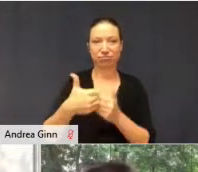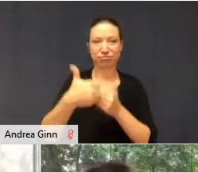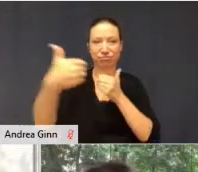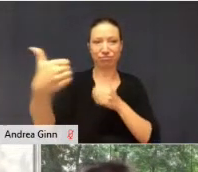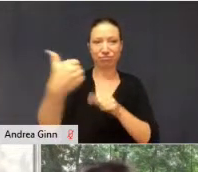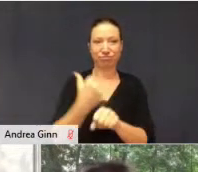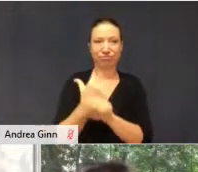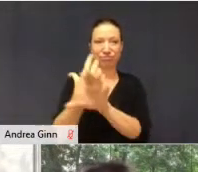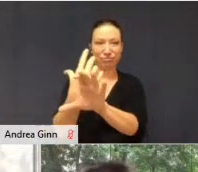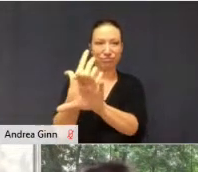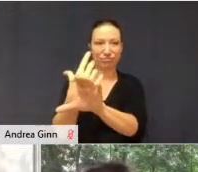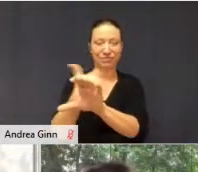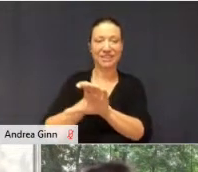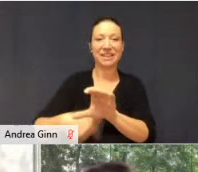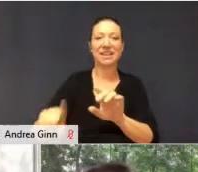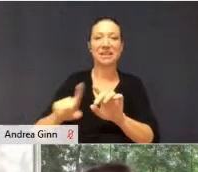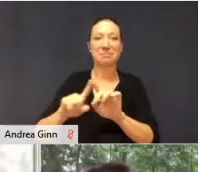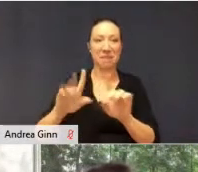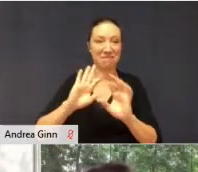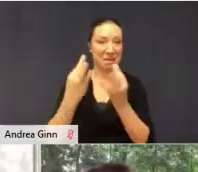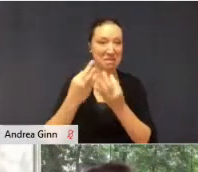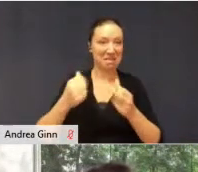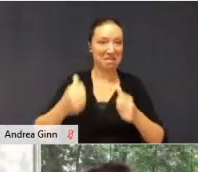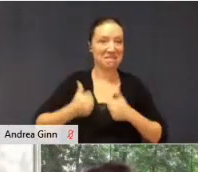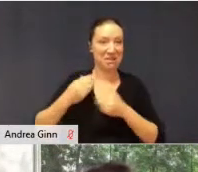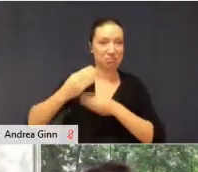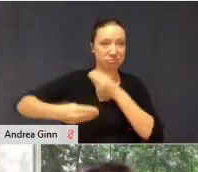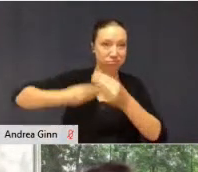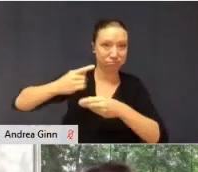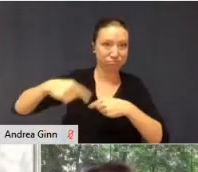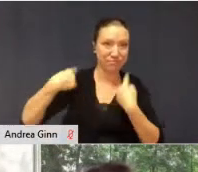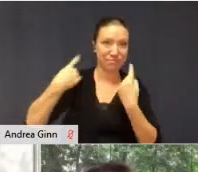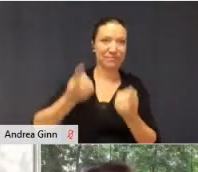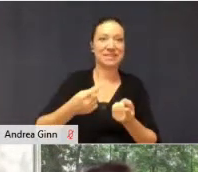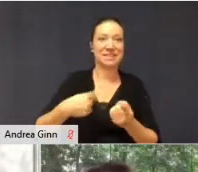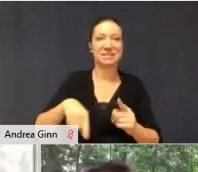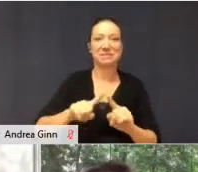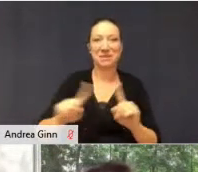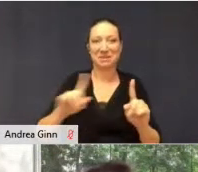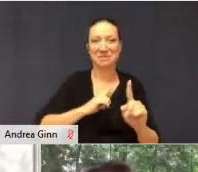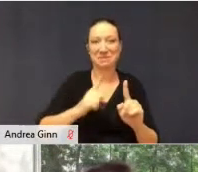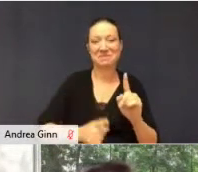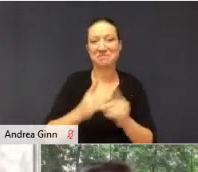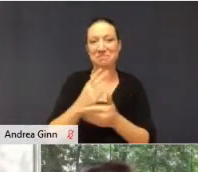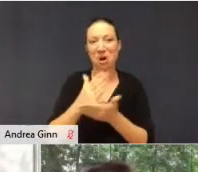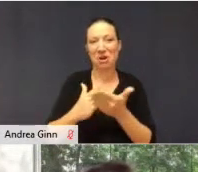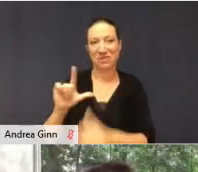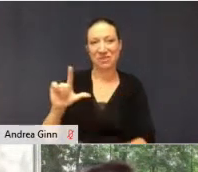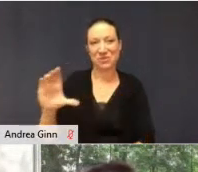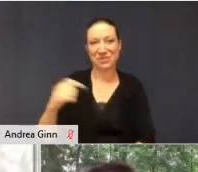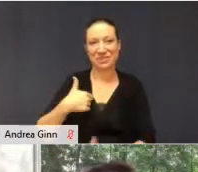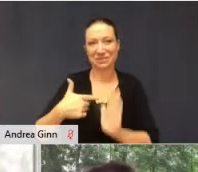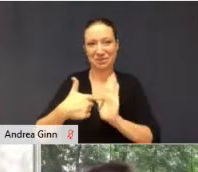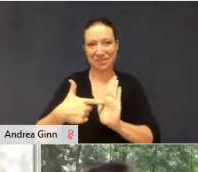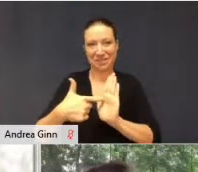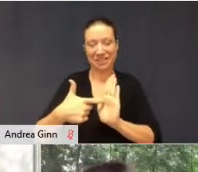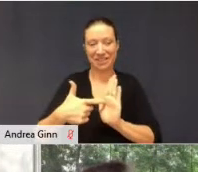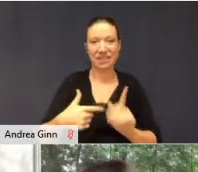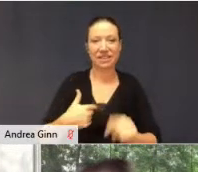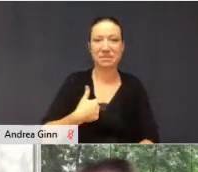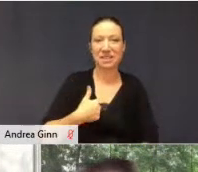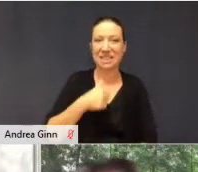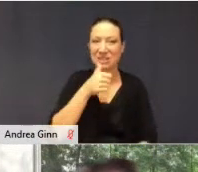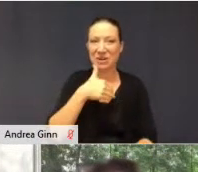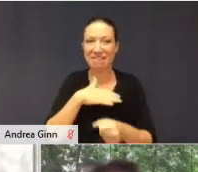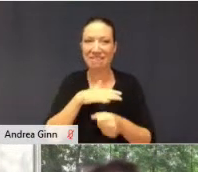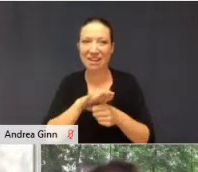lots of Las Cruces. I just wanted to note really quick, Mr. Chair, I love to see your faces. We don't quite have sufficient access for myself to be